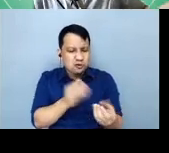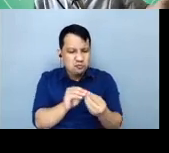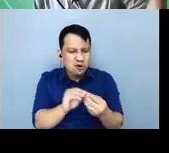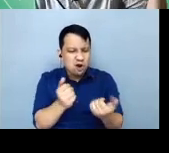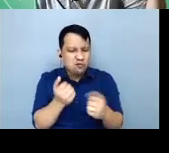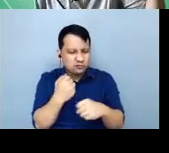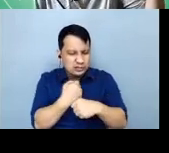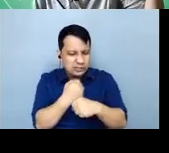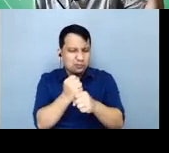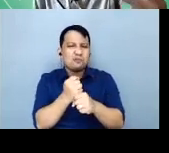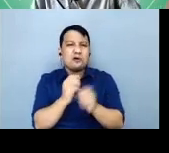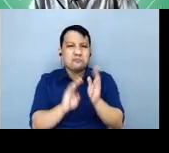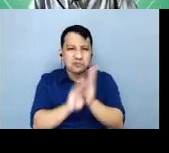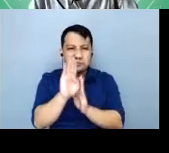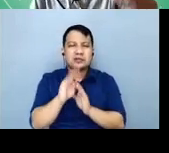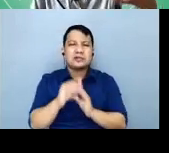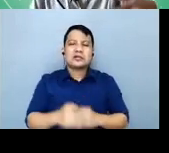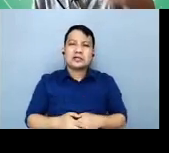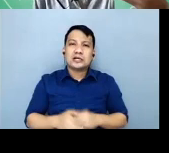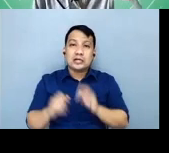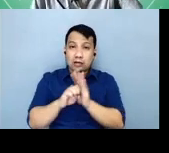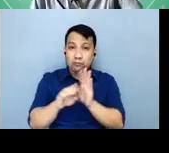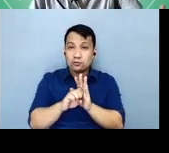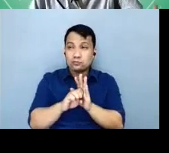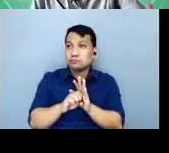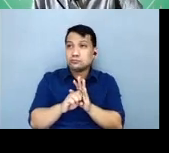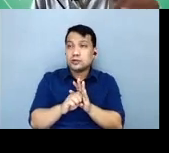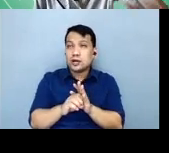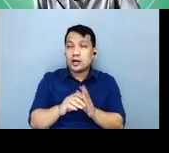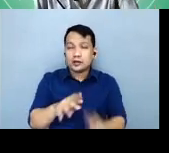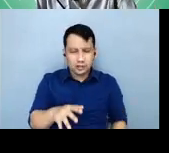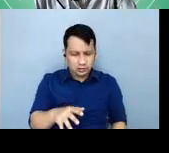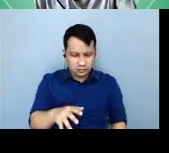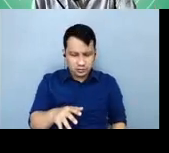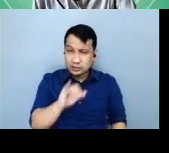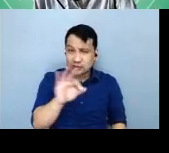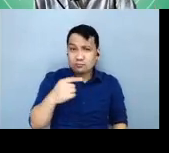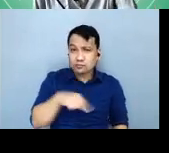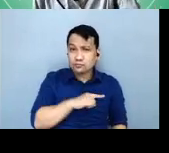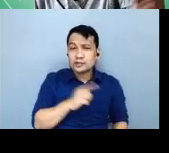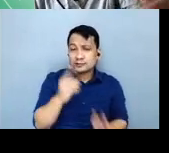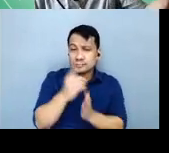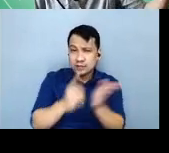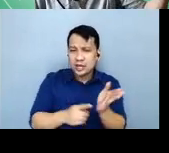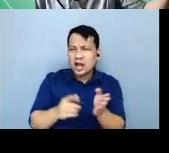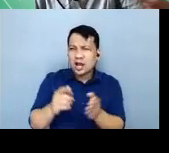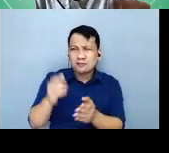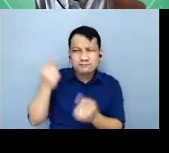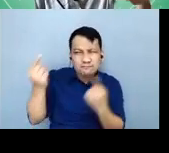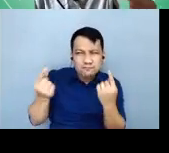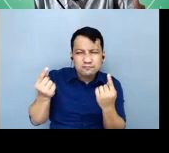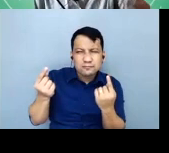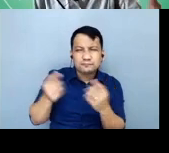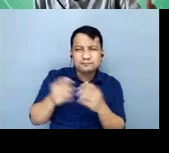start, when we design, it is a intent or a purpose for the product or service. And when you look